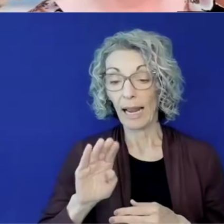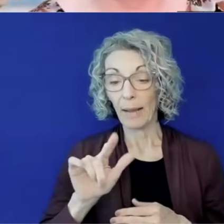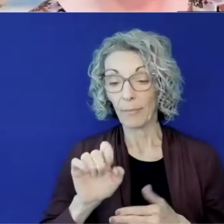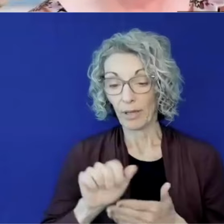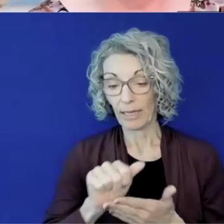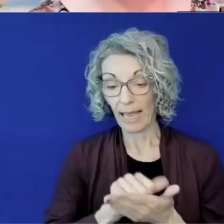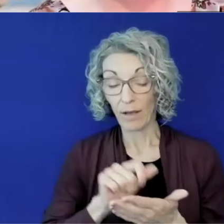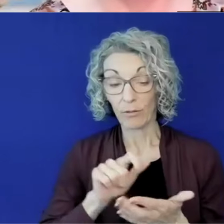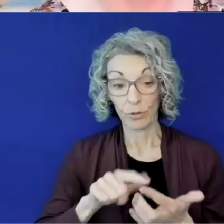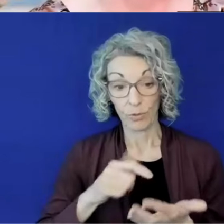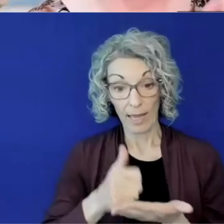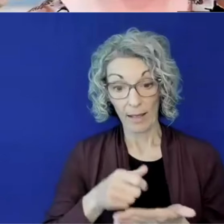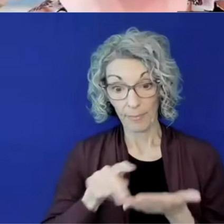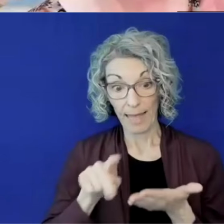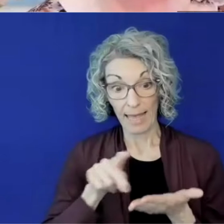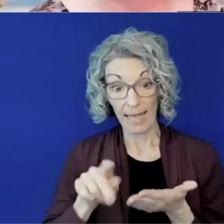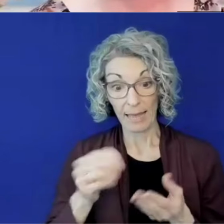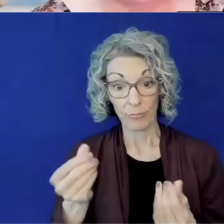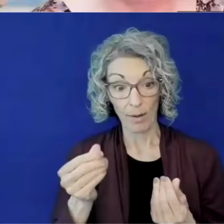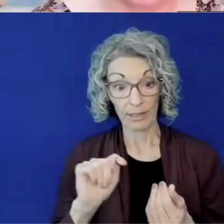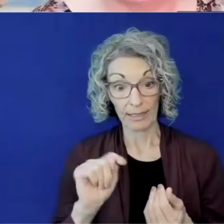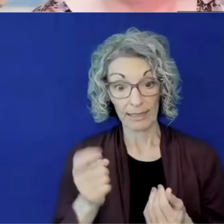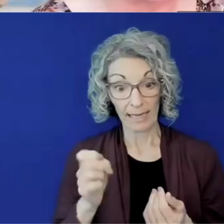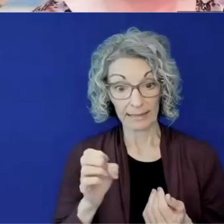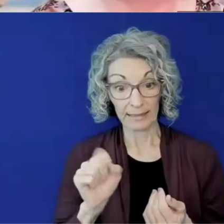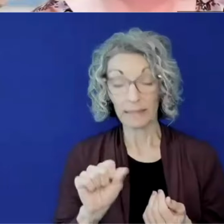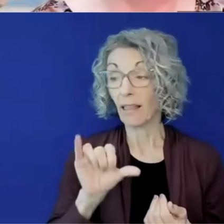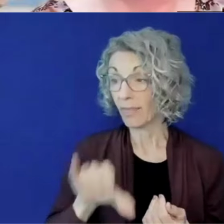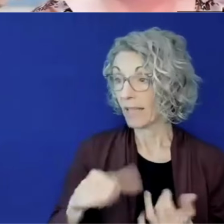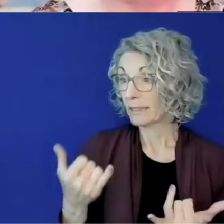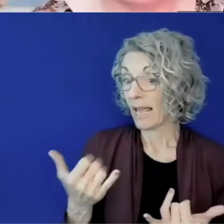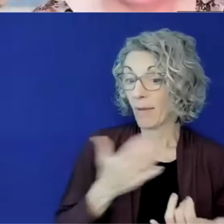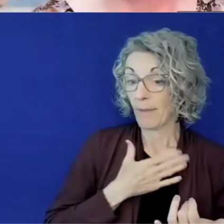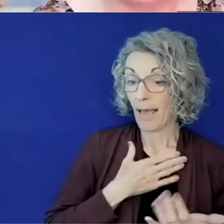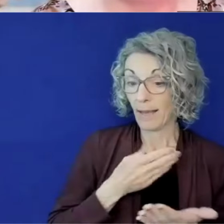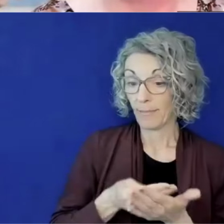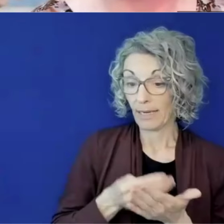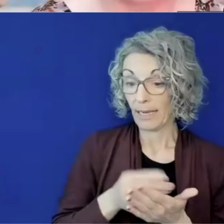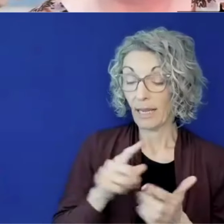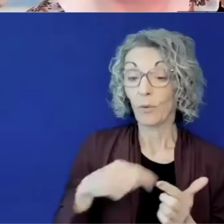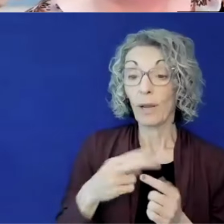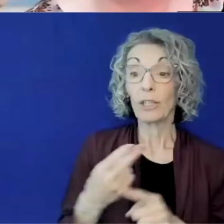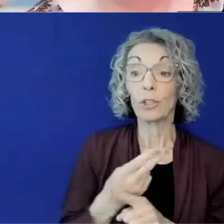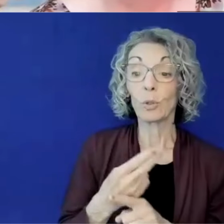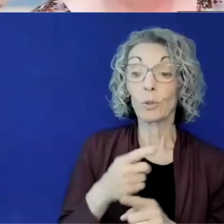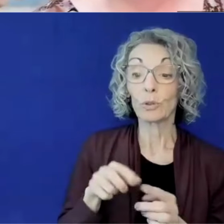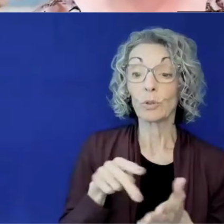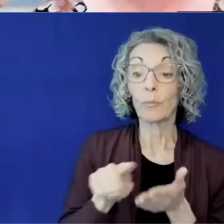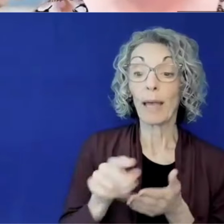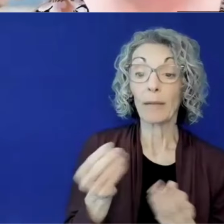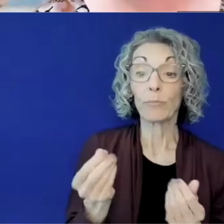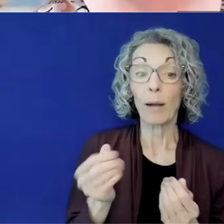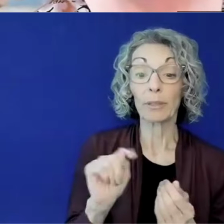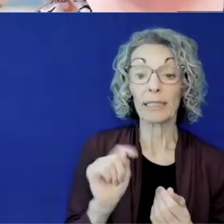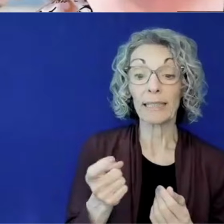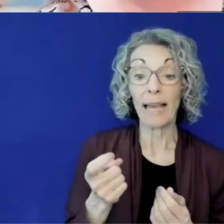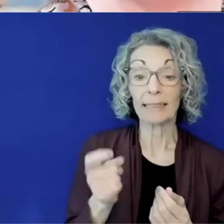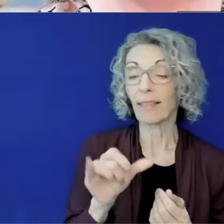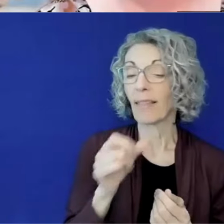taxes, now it's my money. And when I use it to pay my property taxes, it doesn't impact my SSI payment.